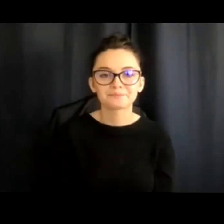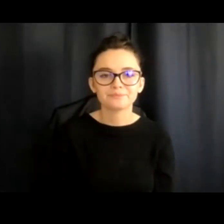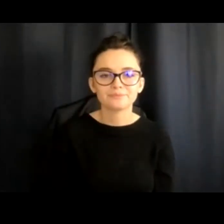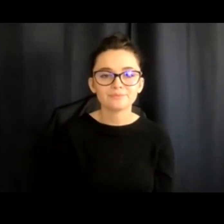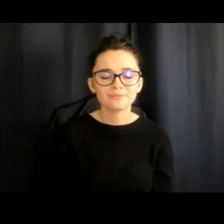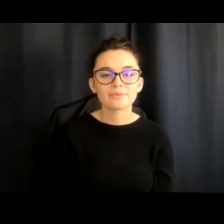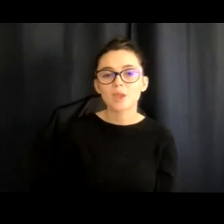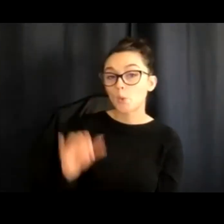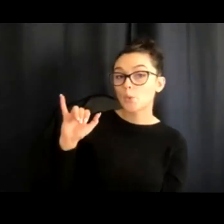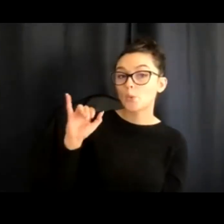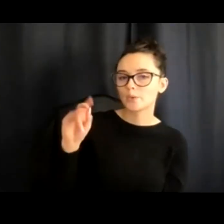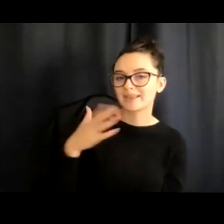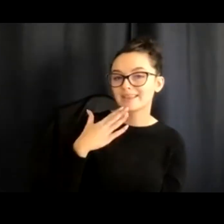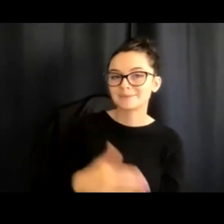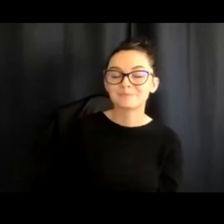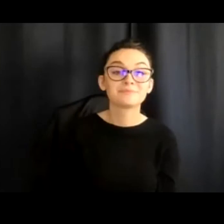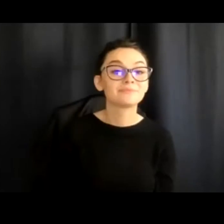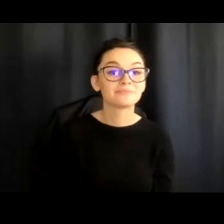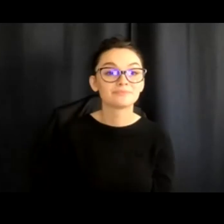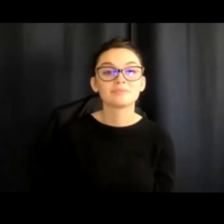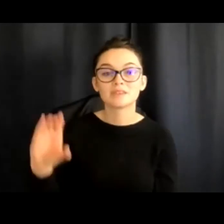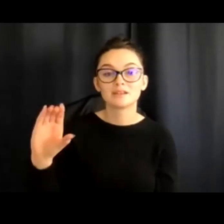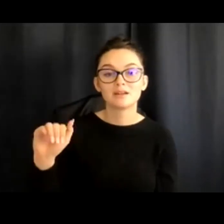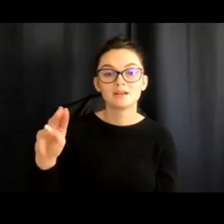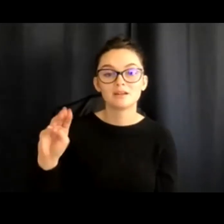Awesome. Thank you, Rivka. How about Cameron?